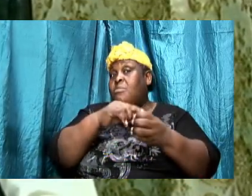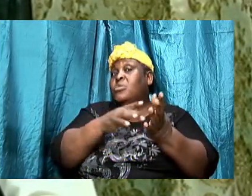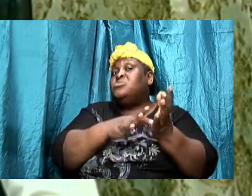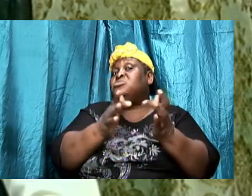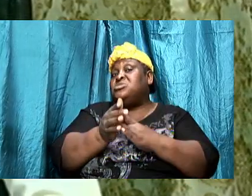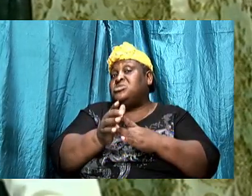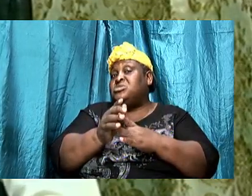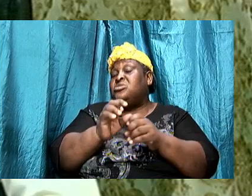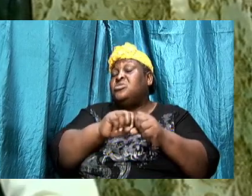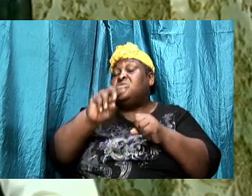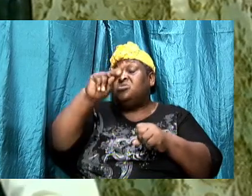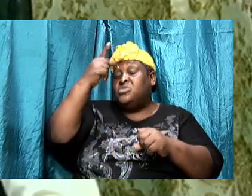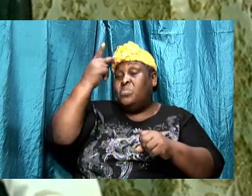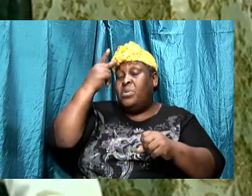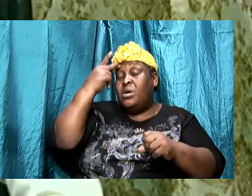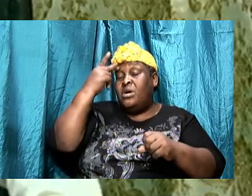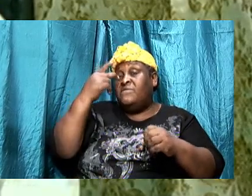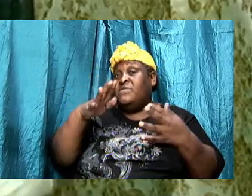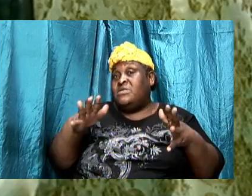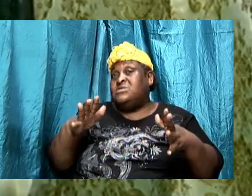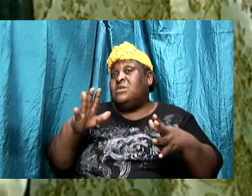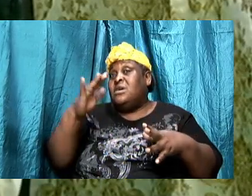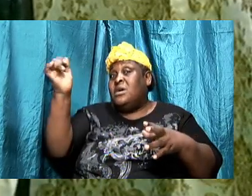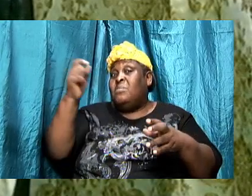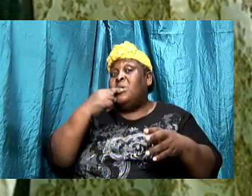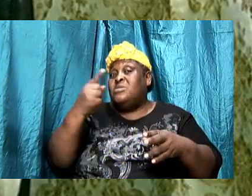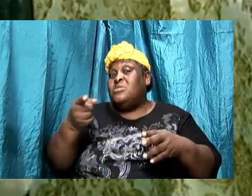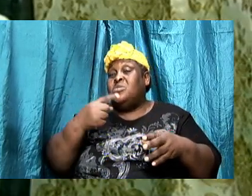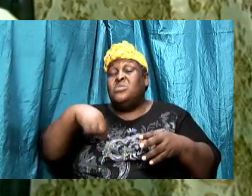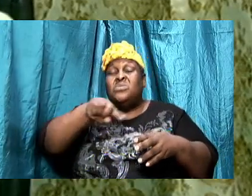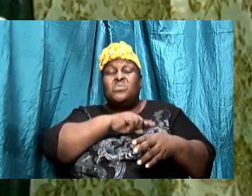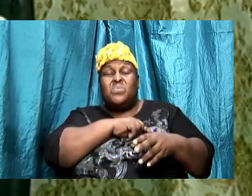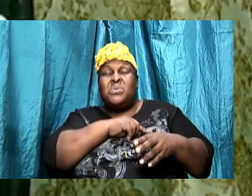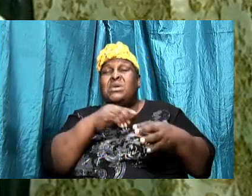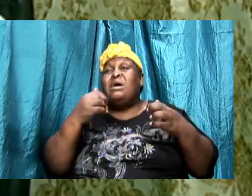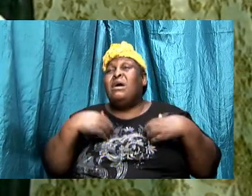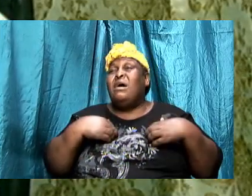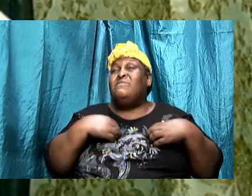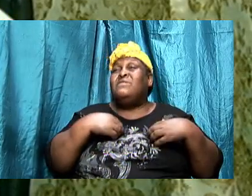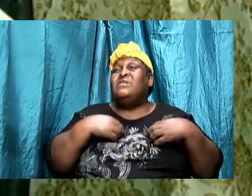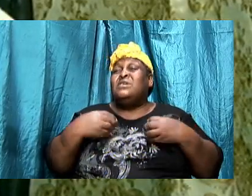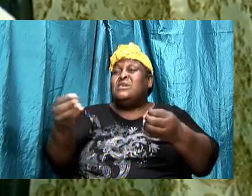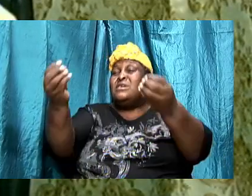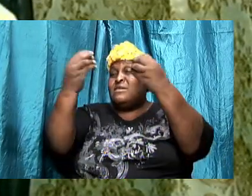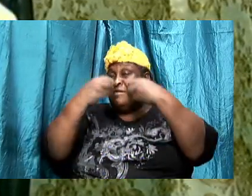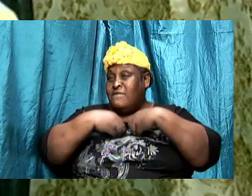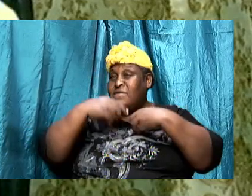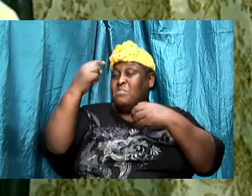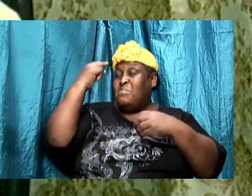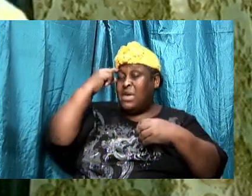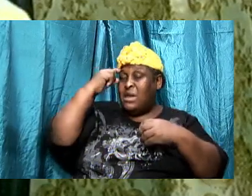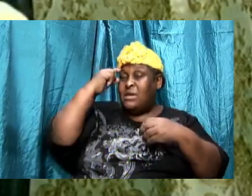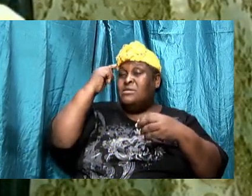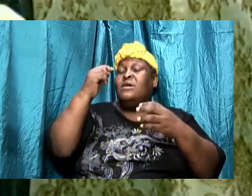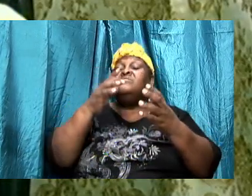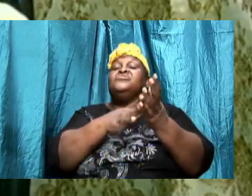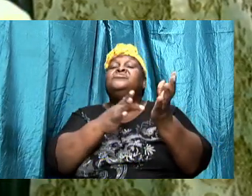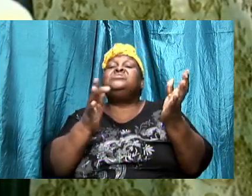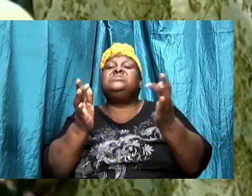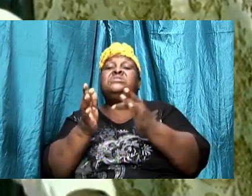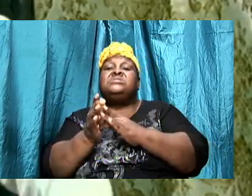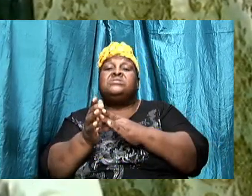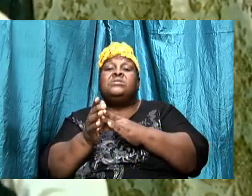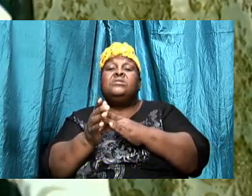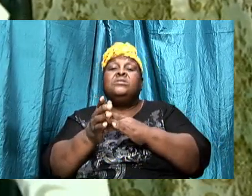he conclude by saying, you know, we have been given the mind of Christ. So we